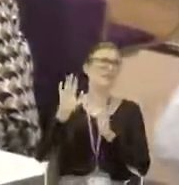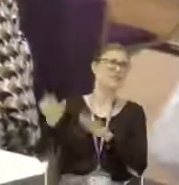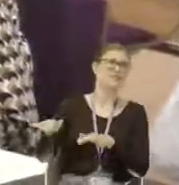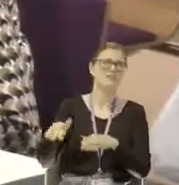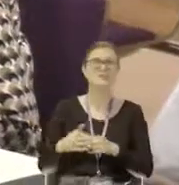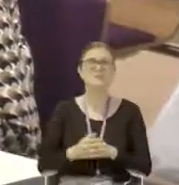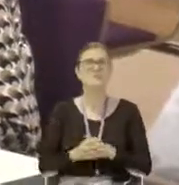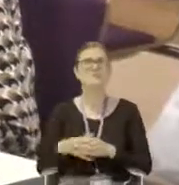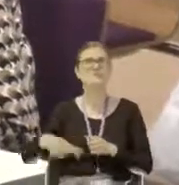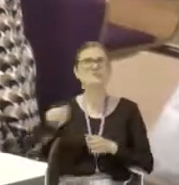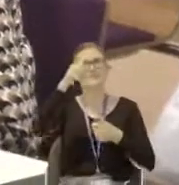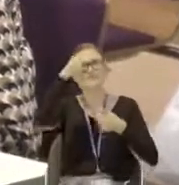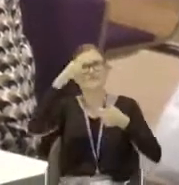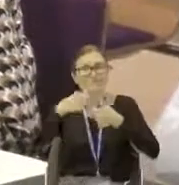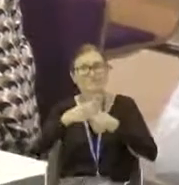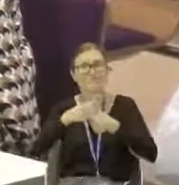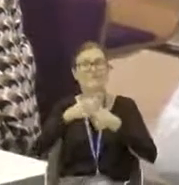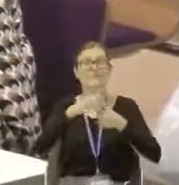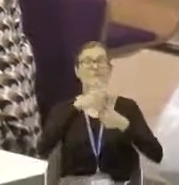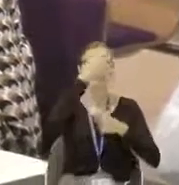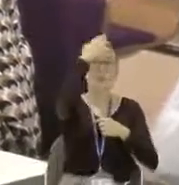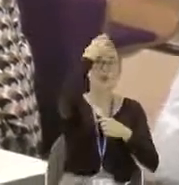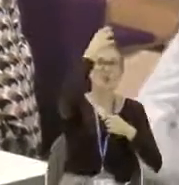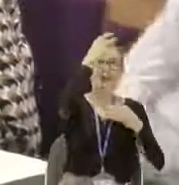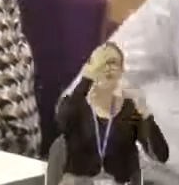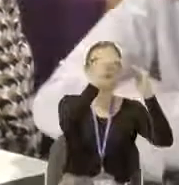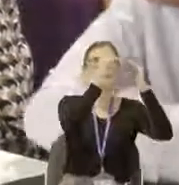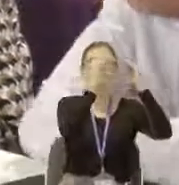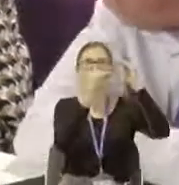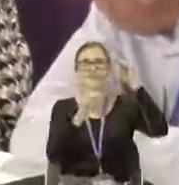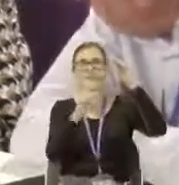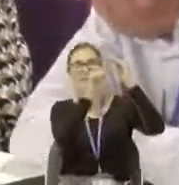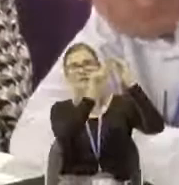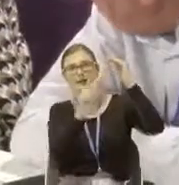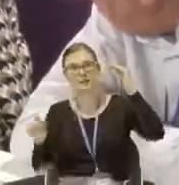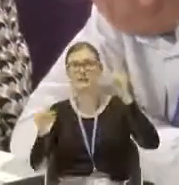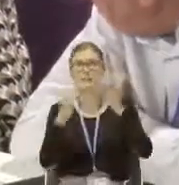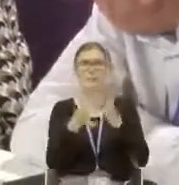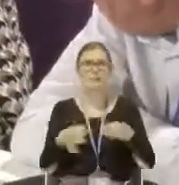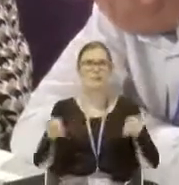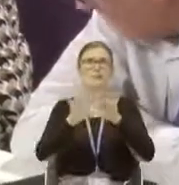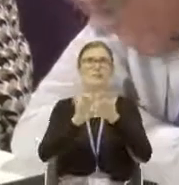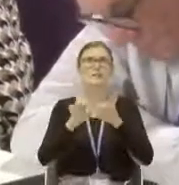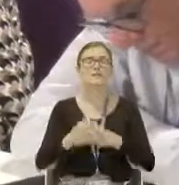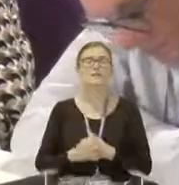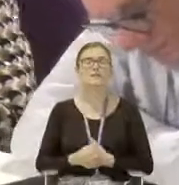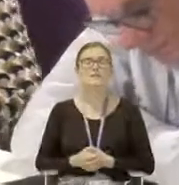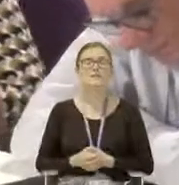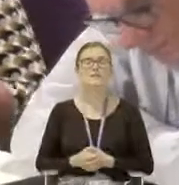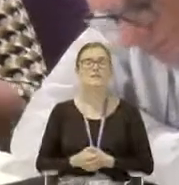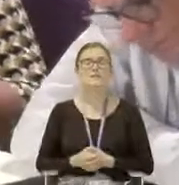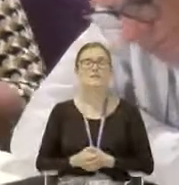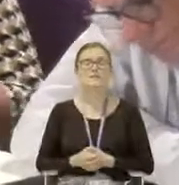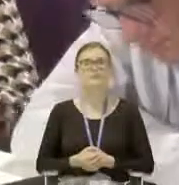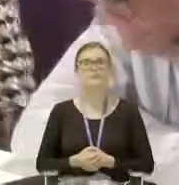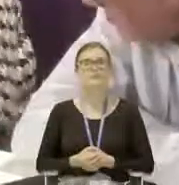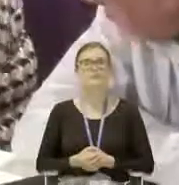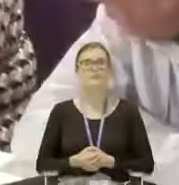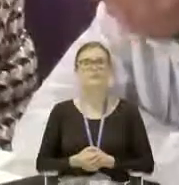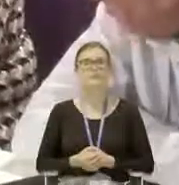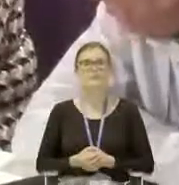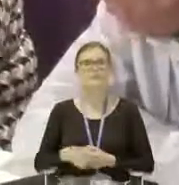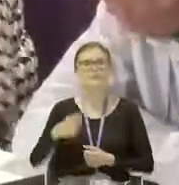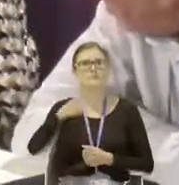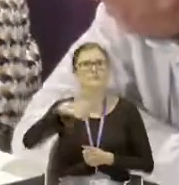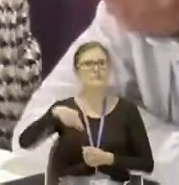and placing at the forefront the value and potential of city diplomacy for a renewed multilateral